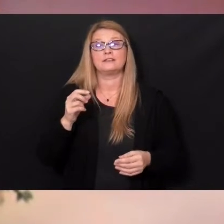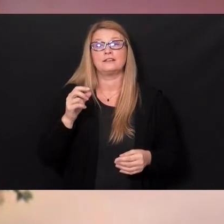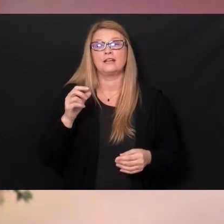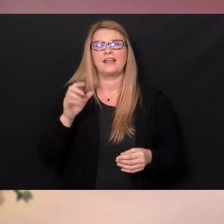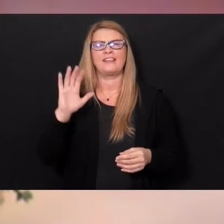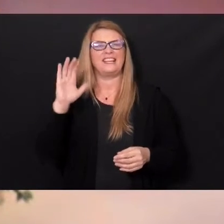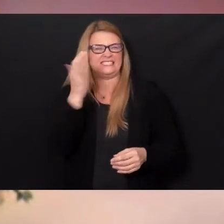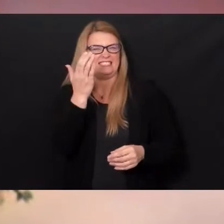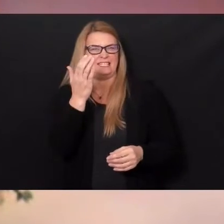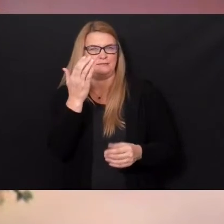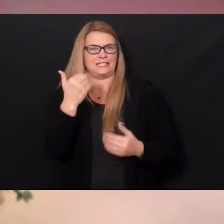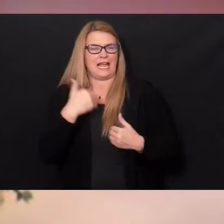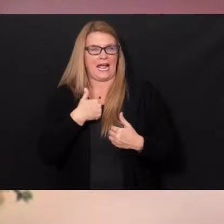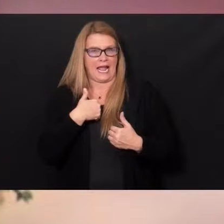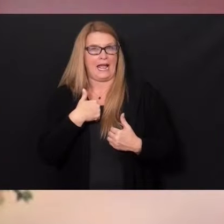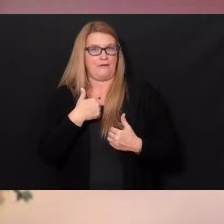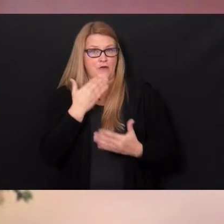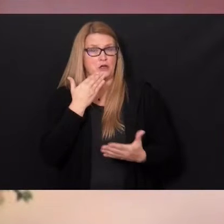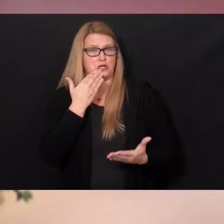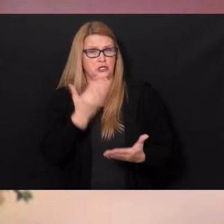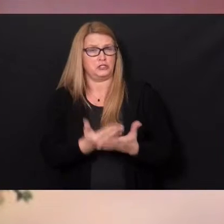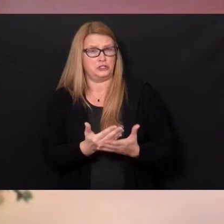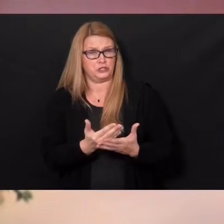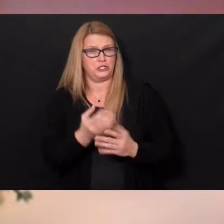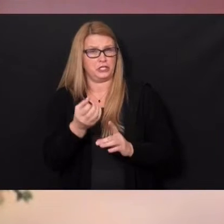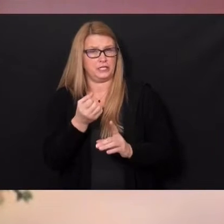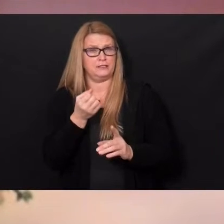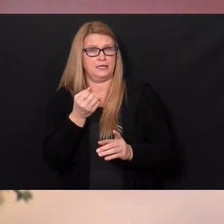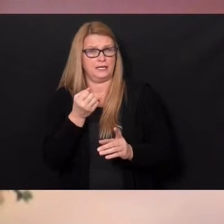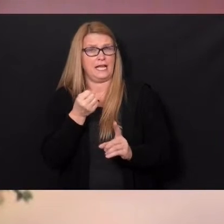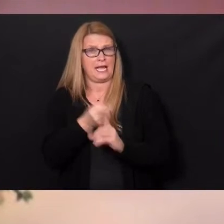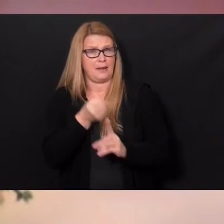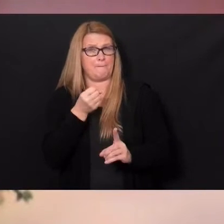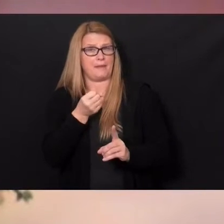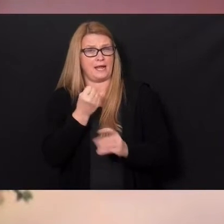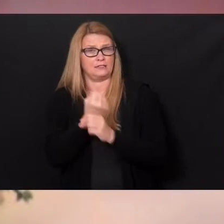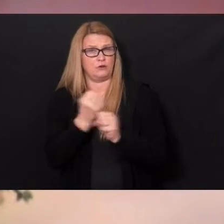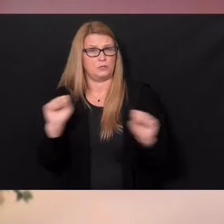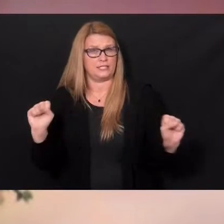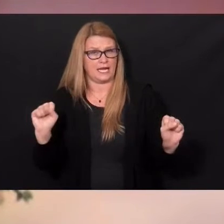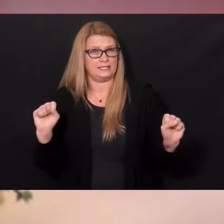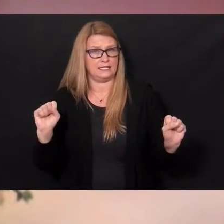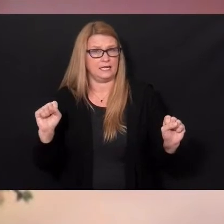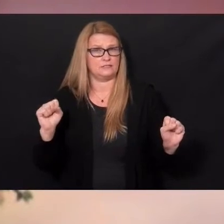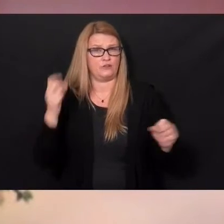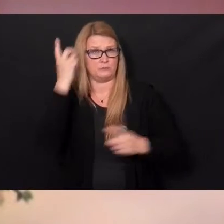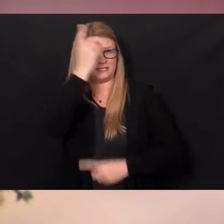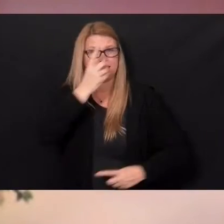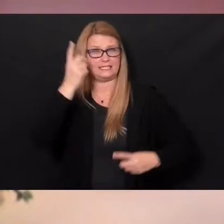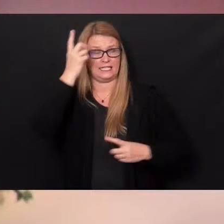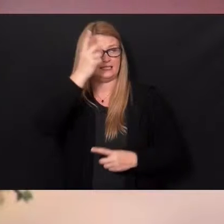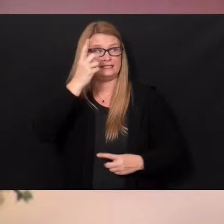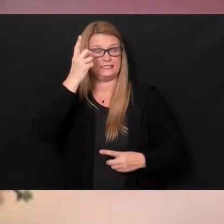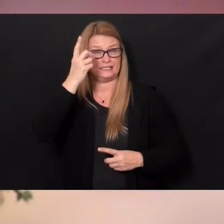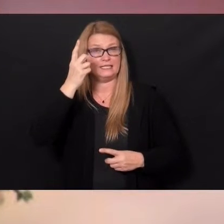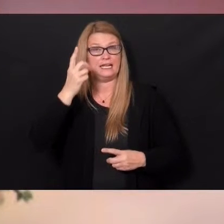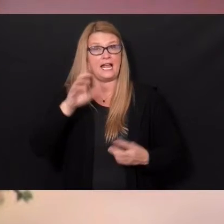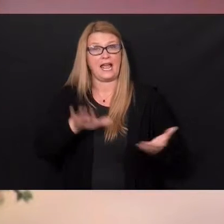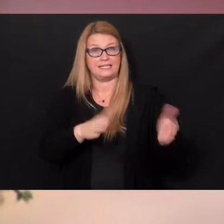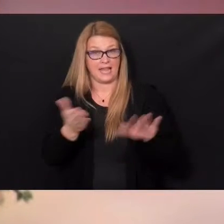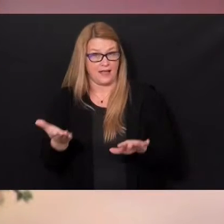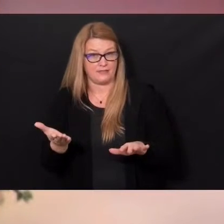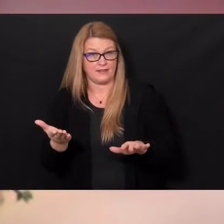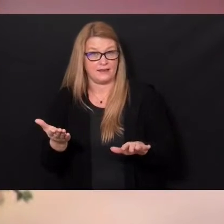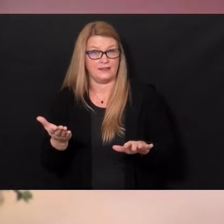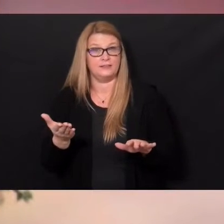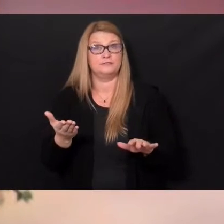to have a fairly significant impact on protecting us from severe disease, hospitalization, and death. And